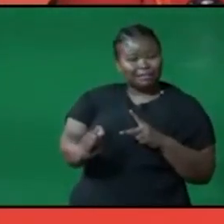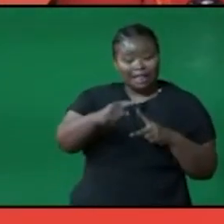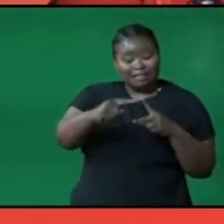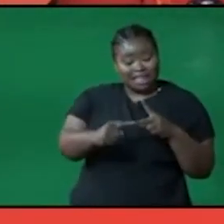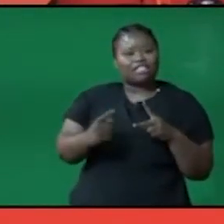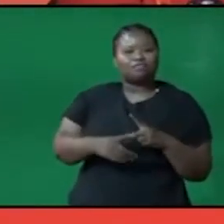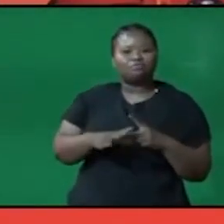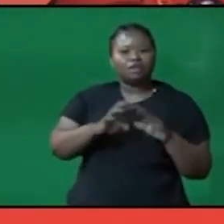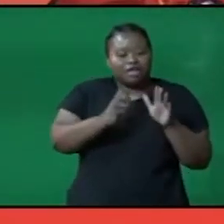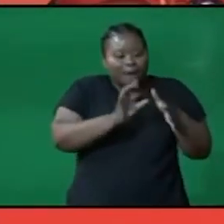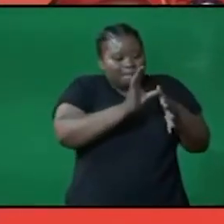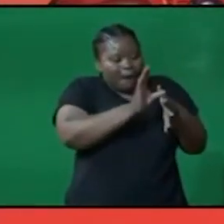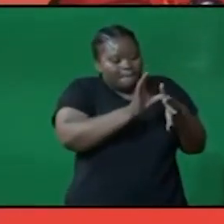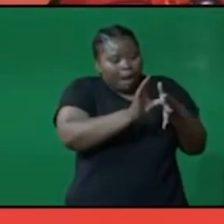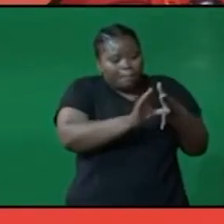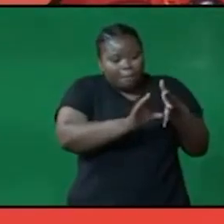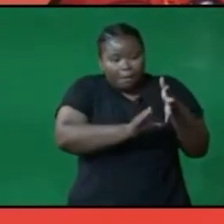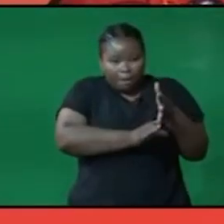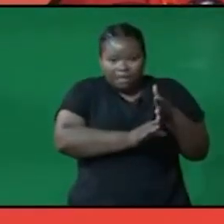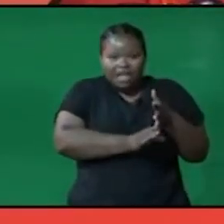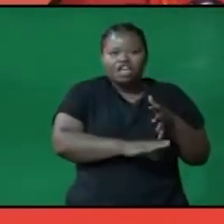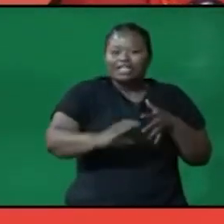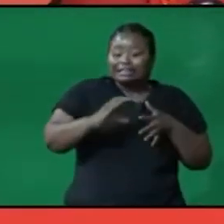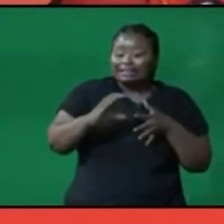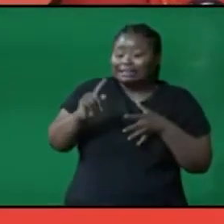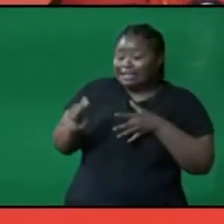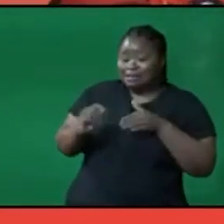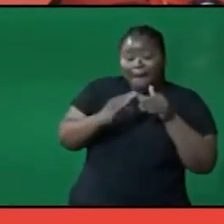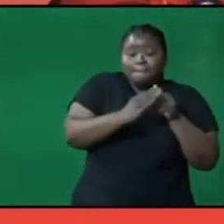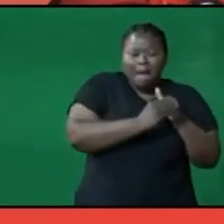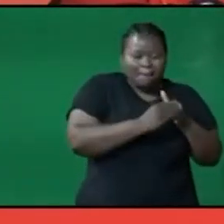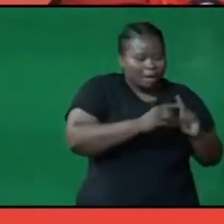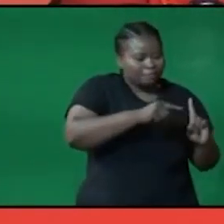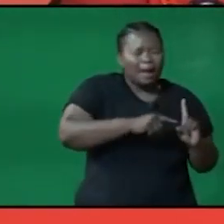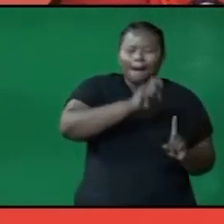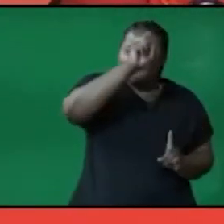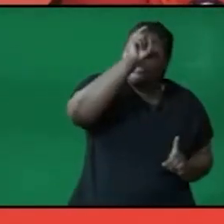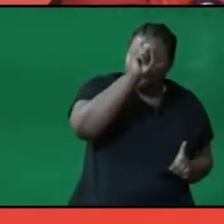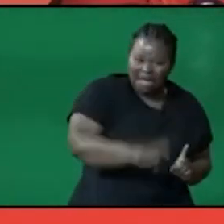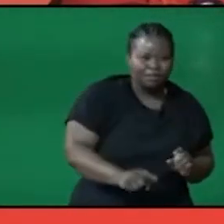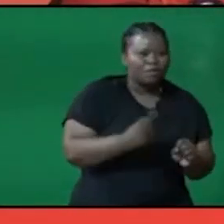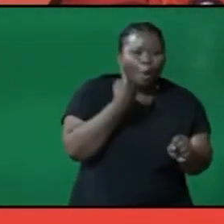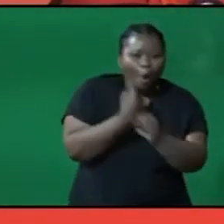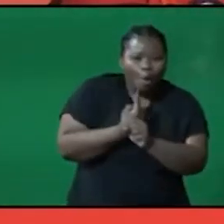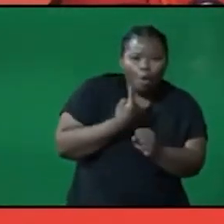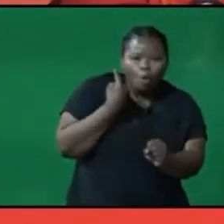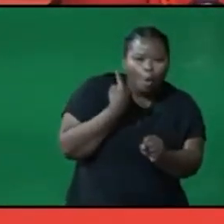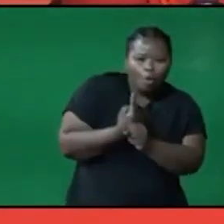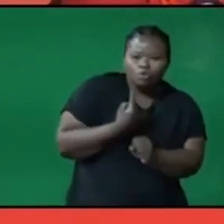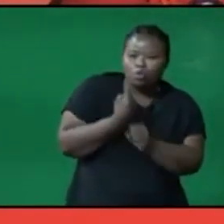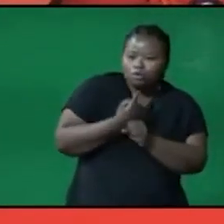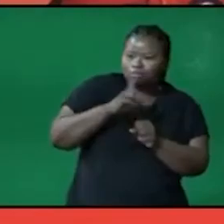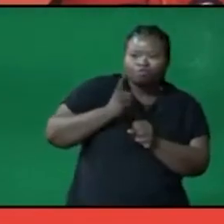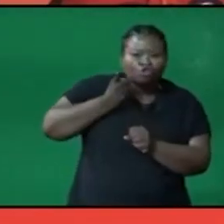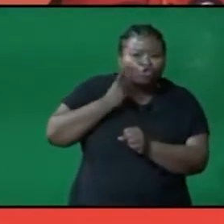constituted as follows. Every CCT member must be an all-rounder